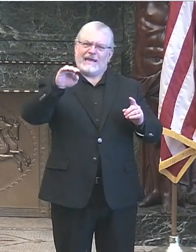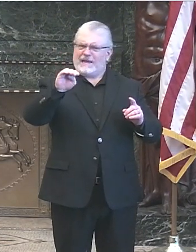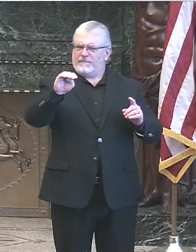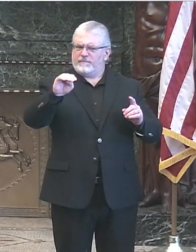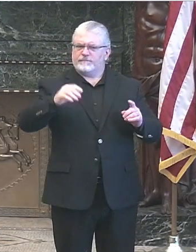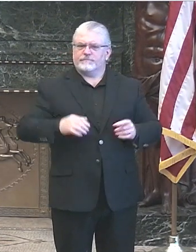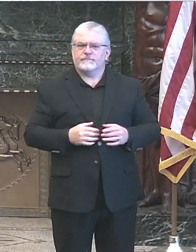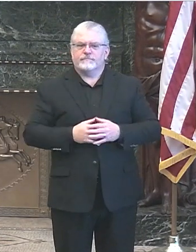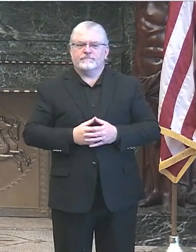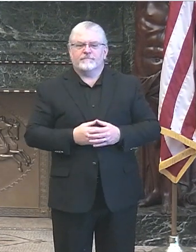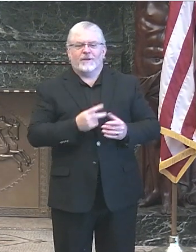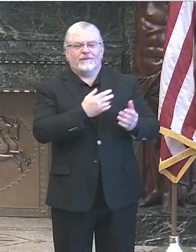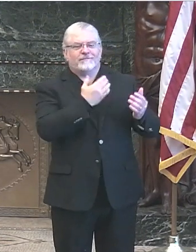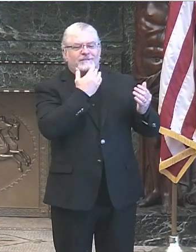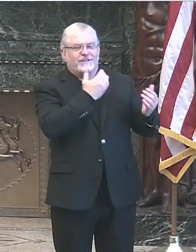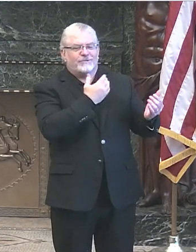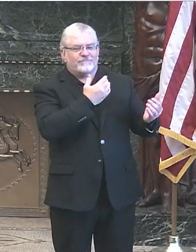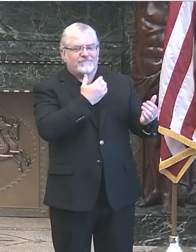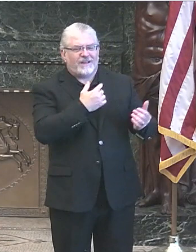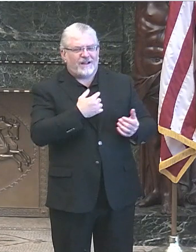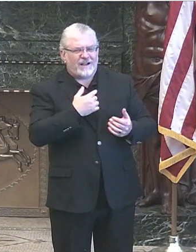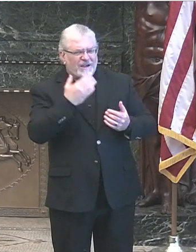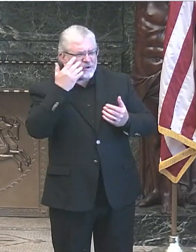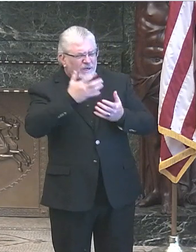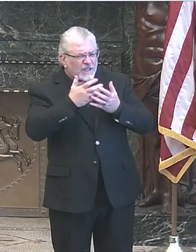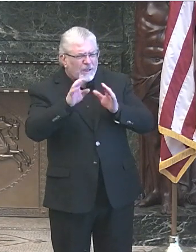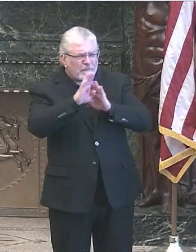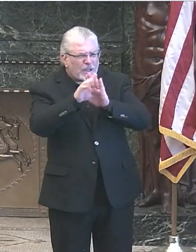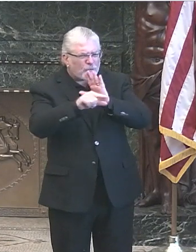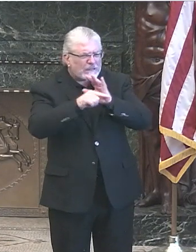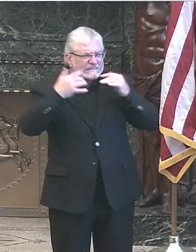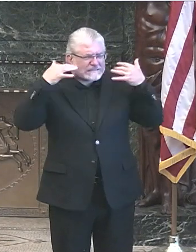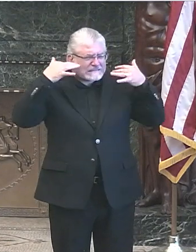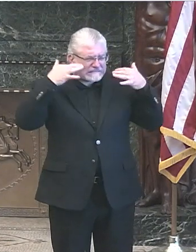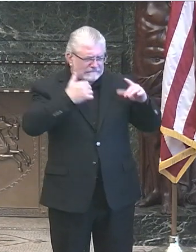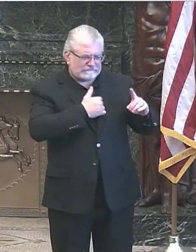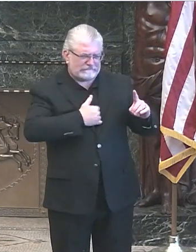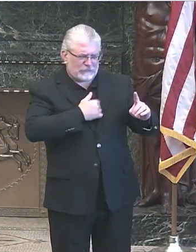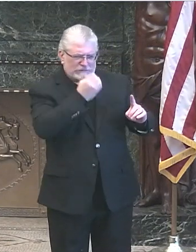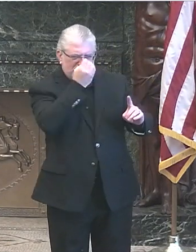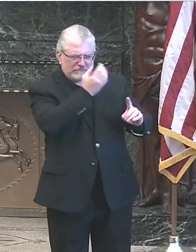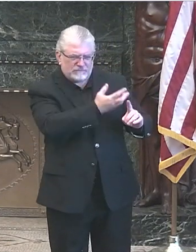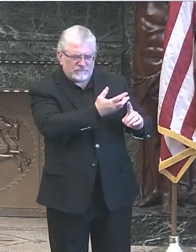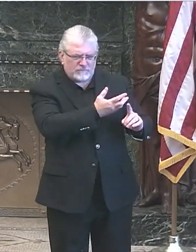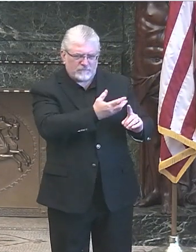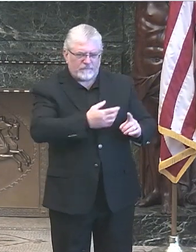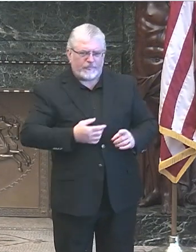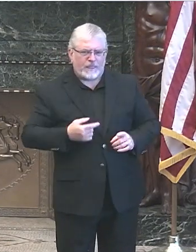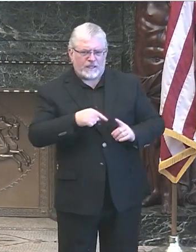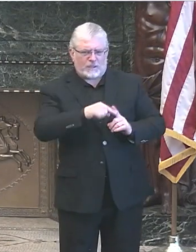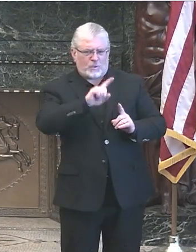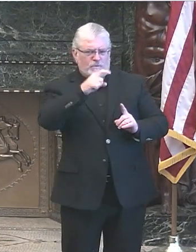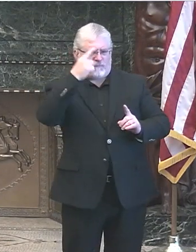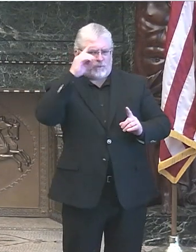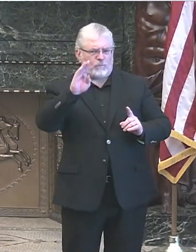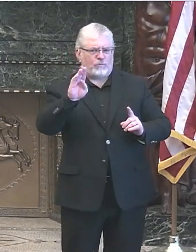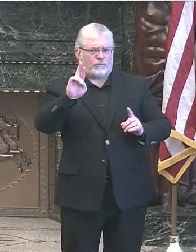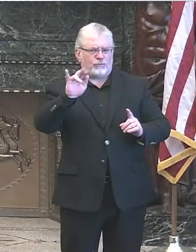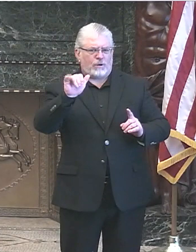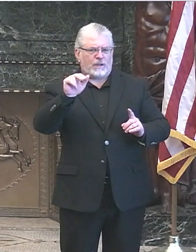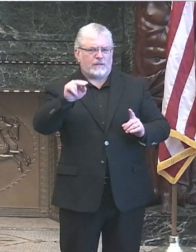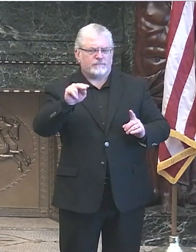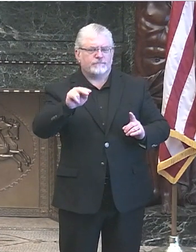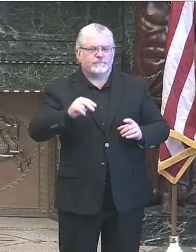background noise. Quick question, Brian. Based on the report about us being a